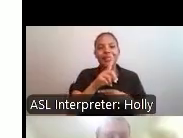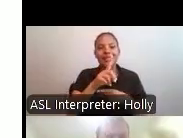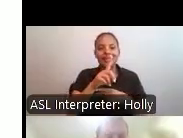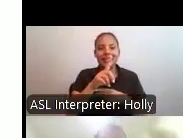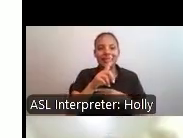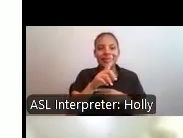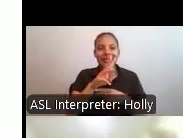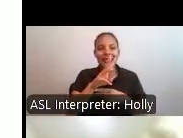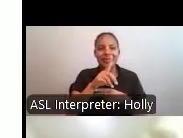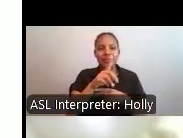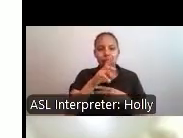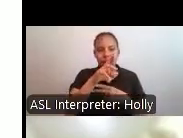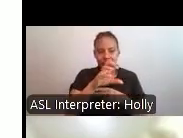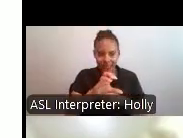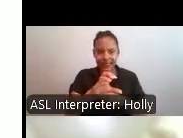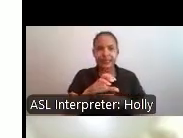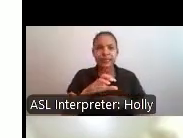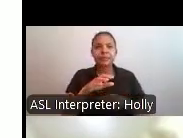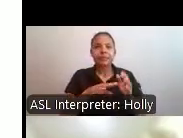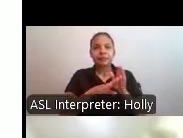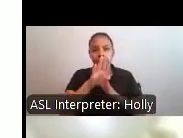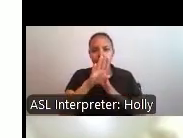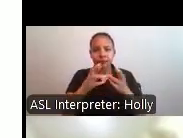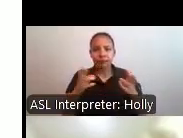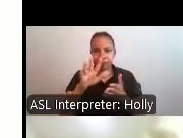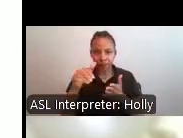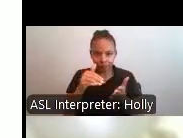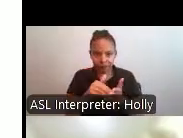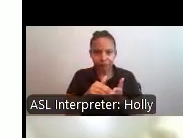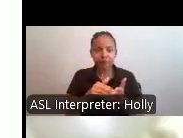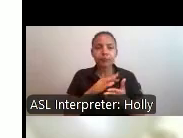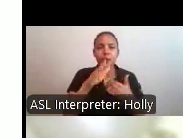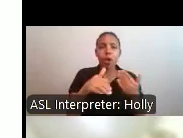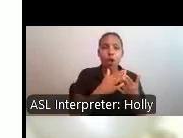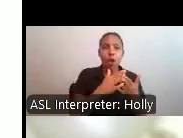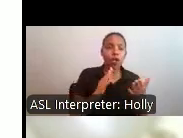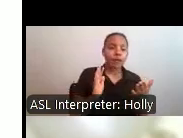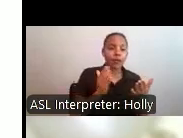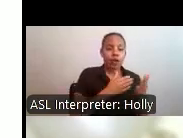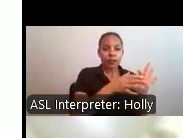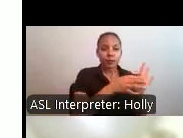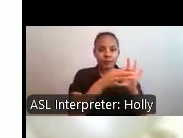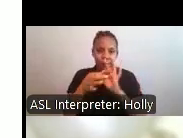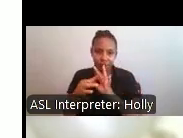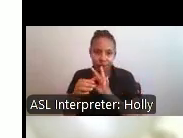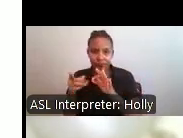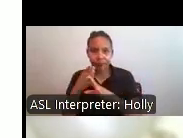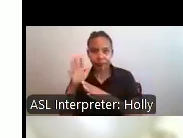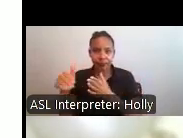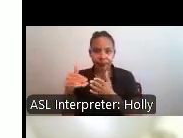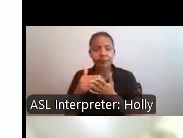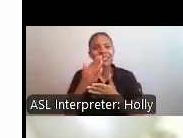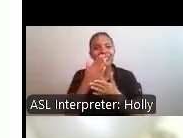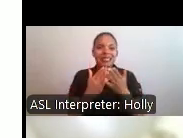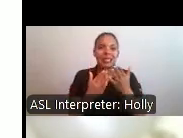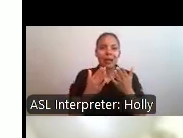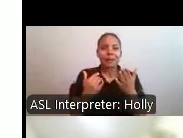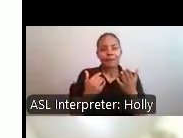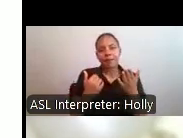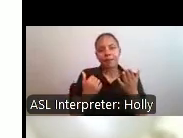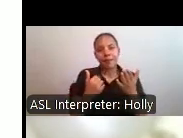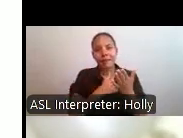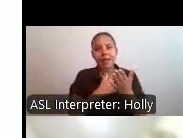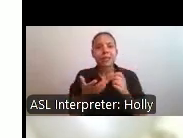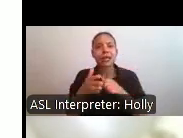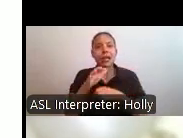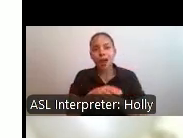here in New York State is attached to our career centers out of our local areas. Some of us cover more than others. So just for example, I cover 5 different centers